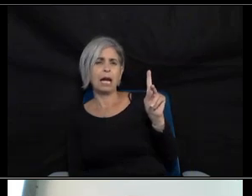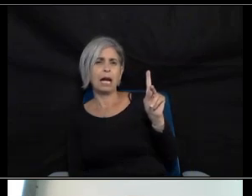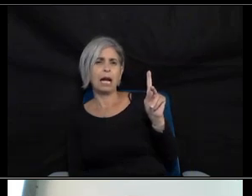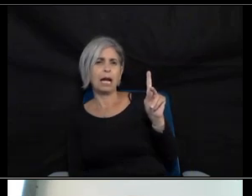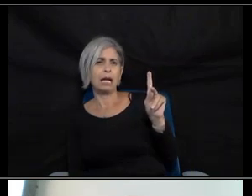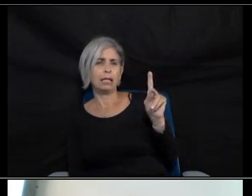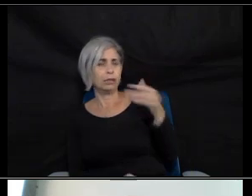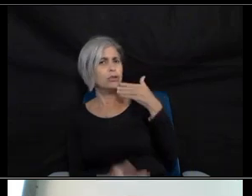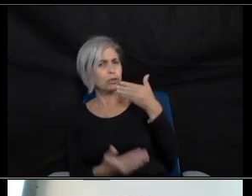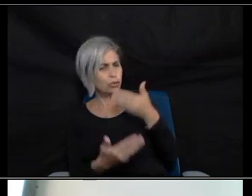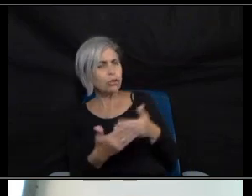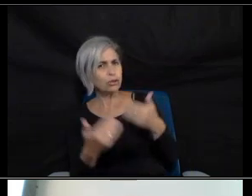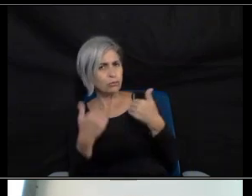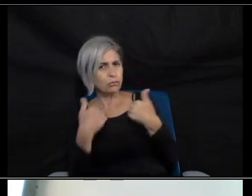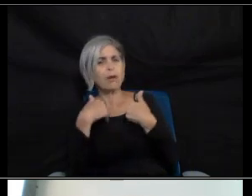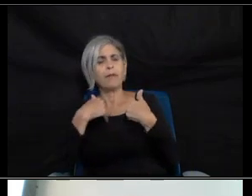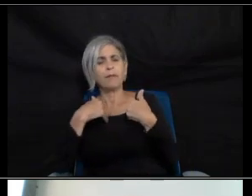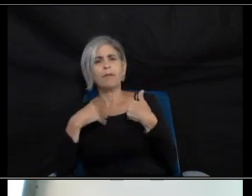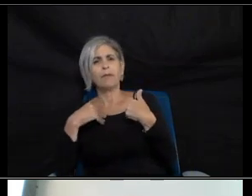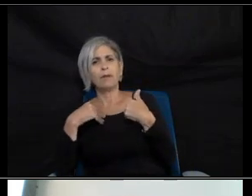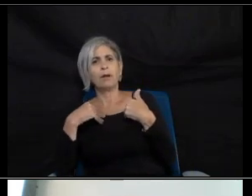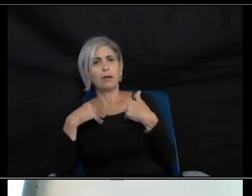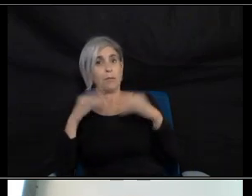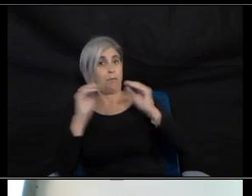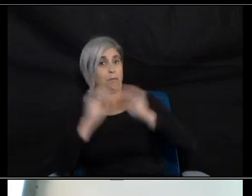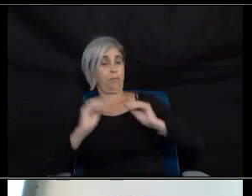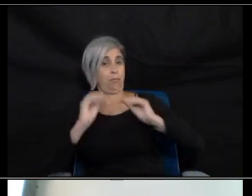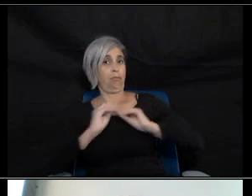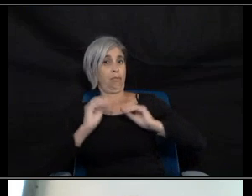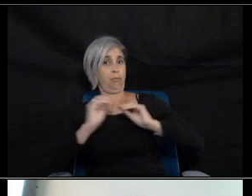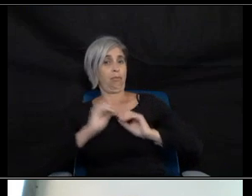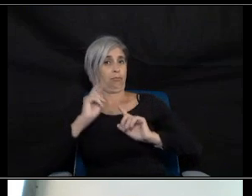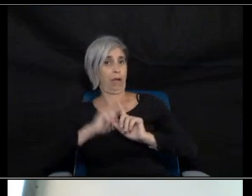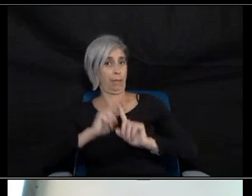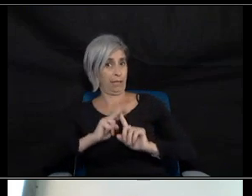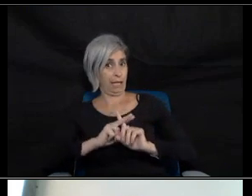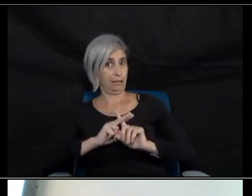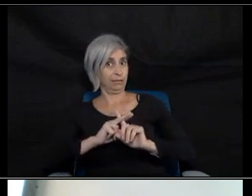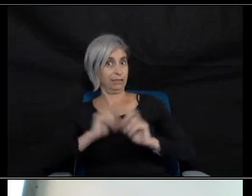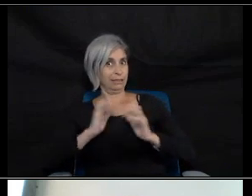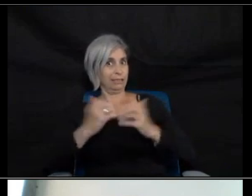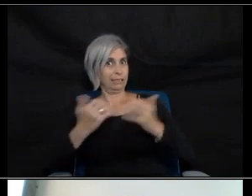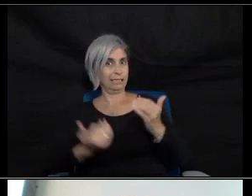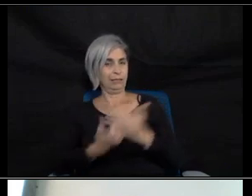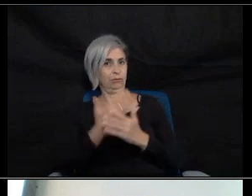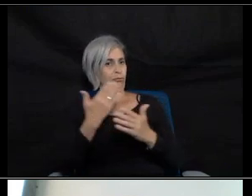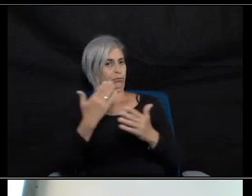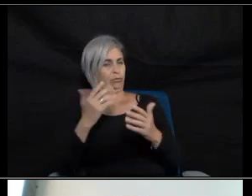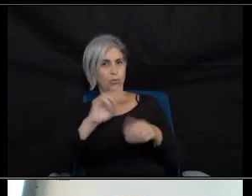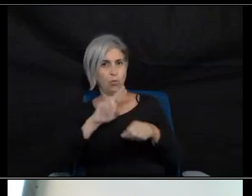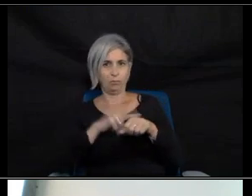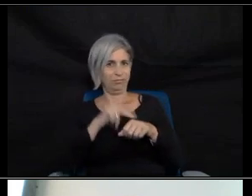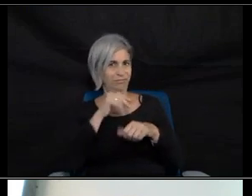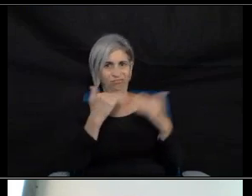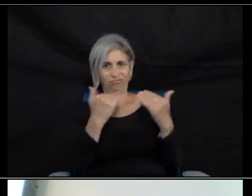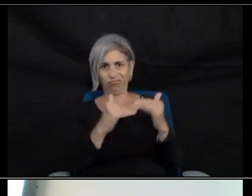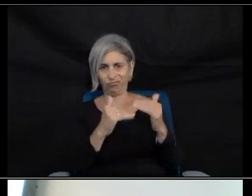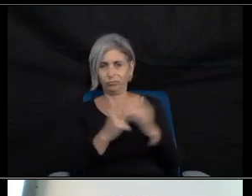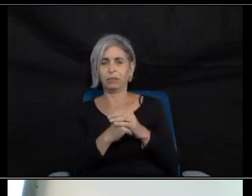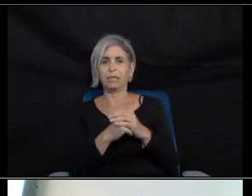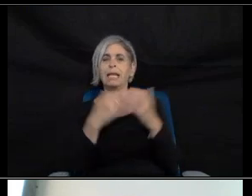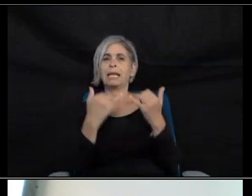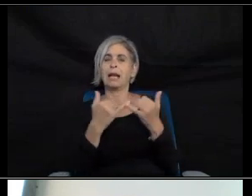It's good to have more applicants for a change than positions. I'd like to